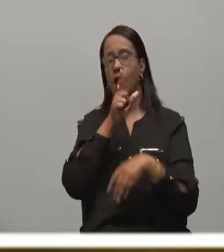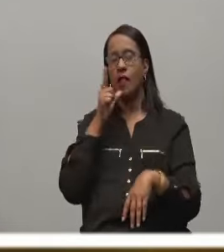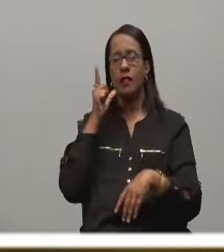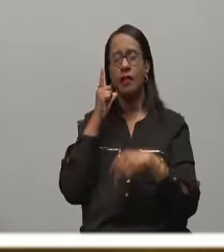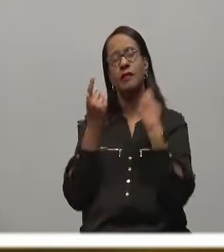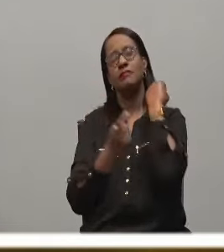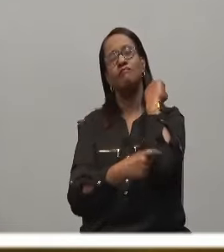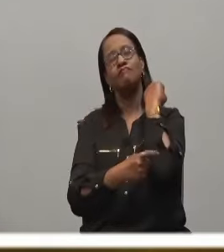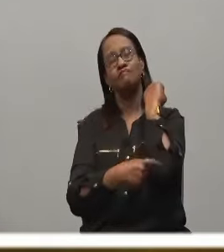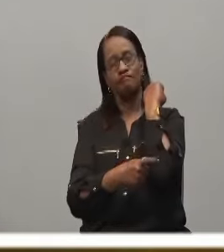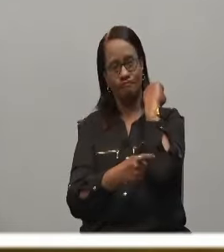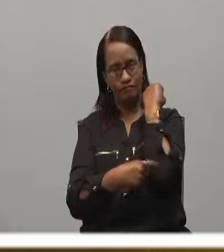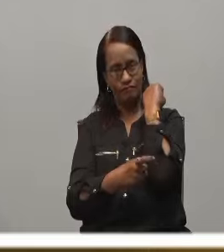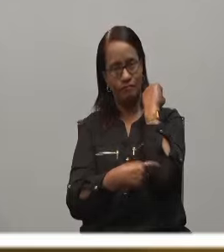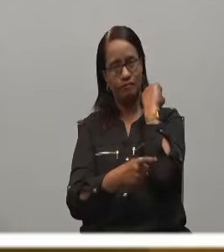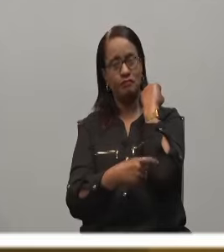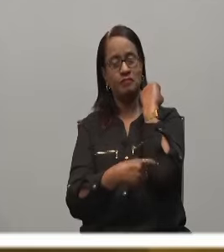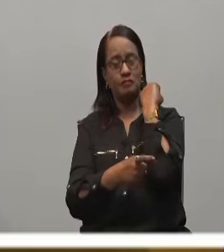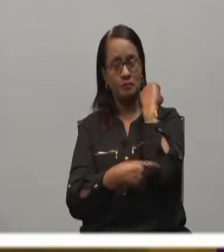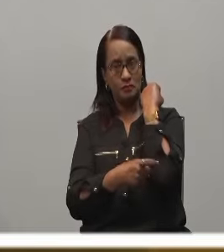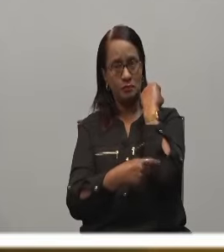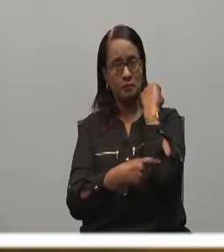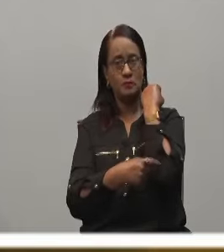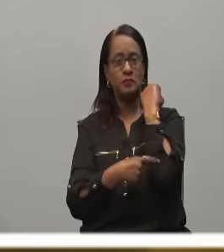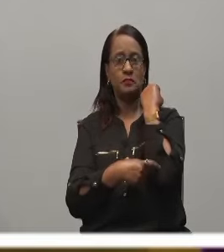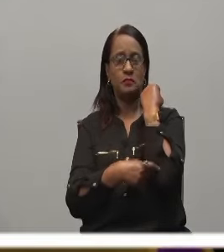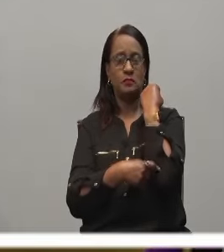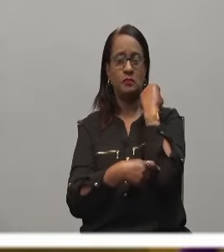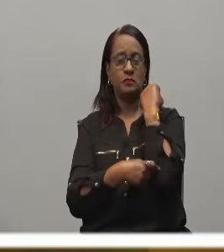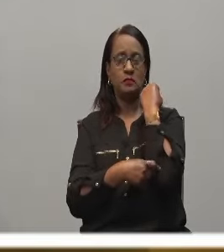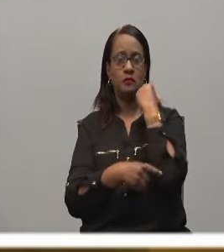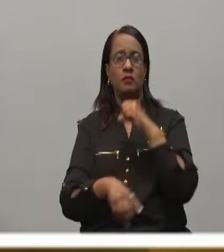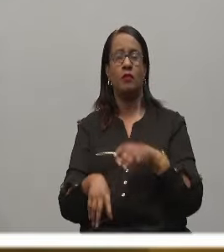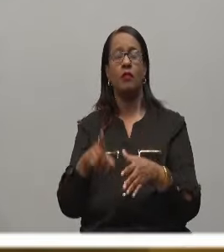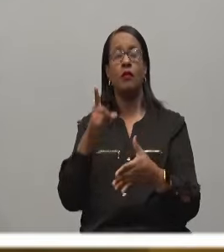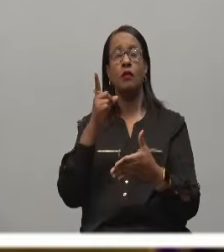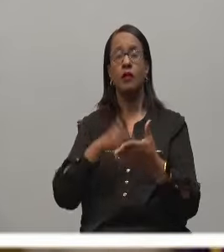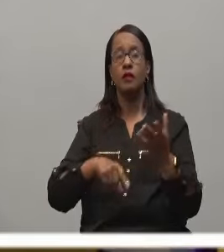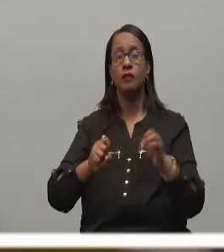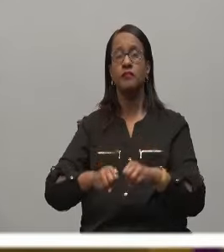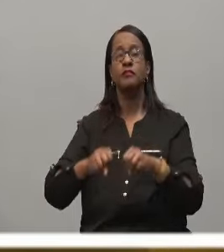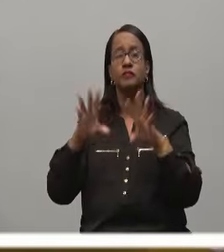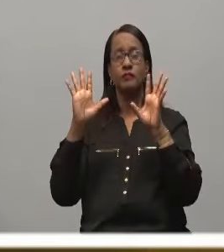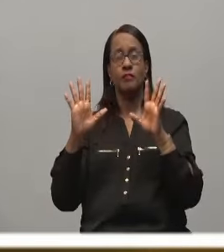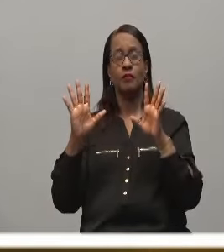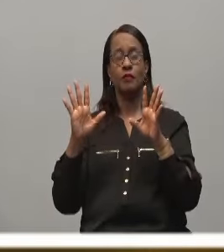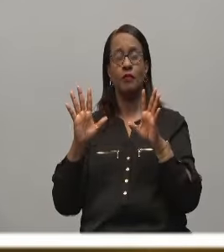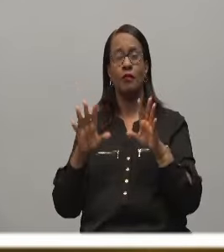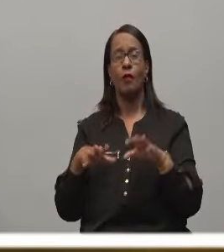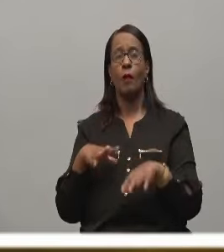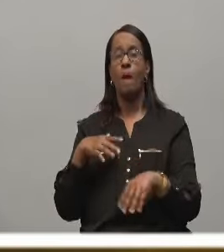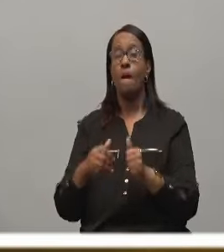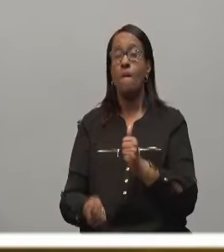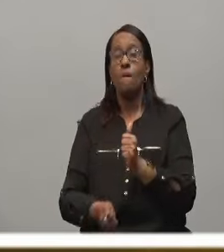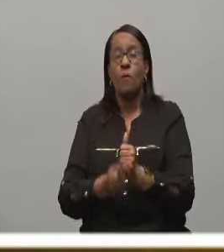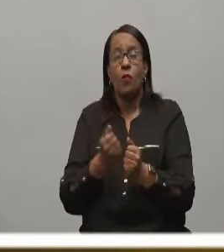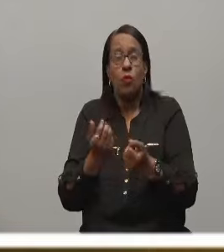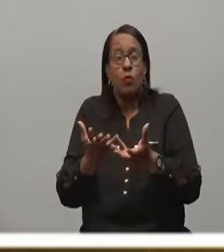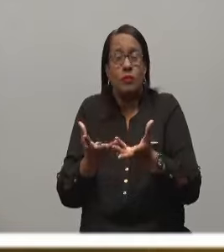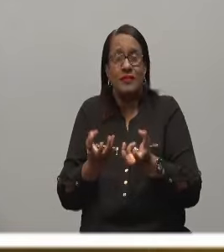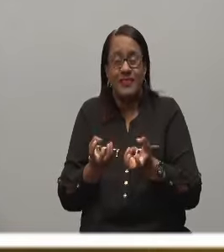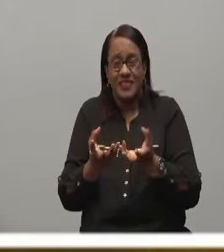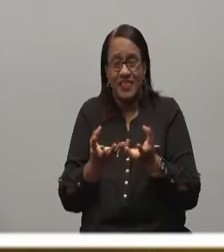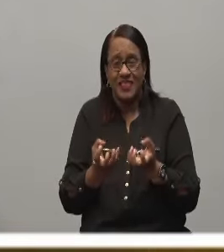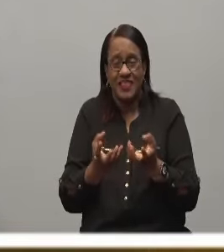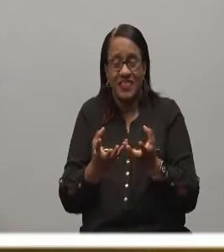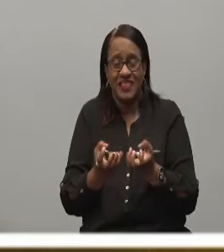the thing that seems most enticing to you by now. Am I correct? Yeah? You gave